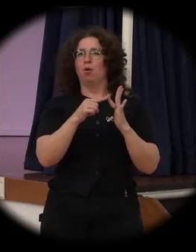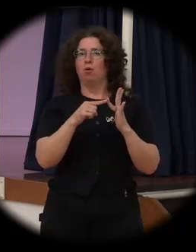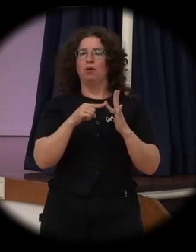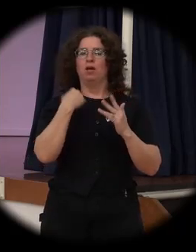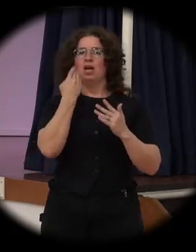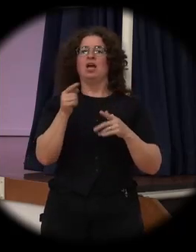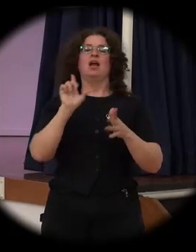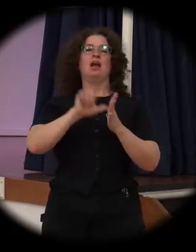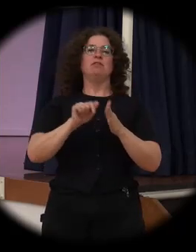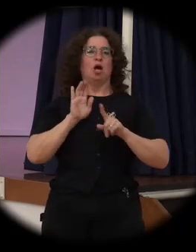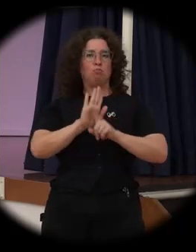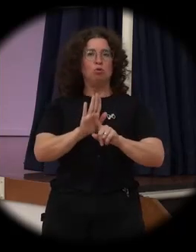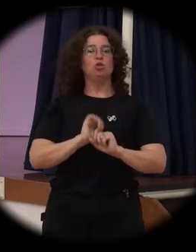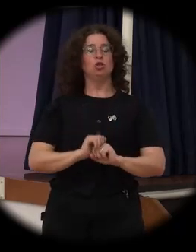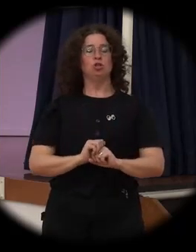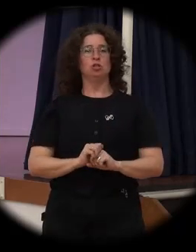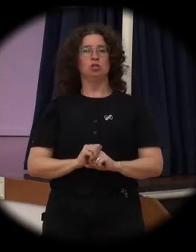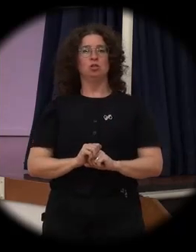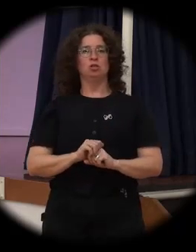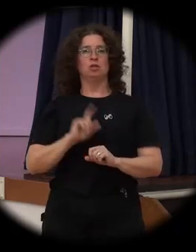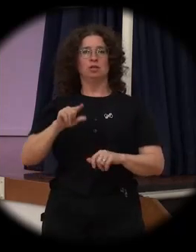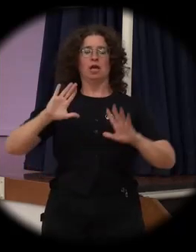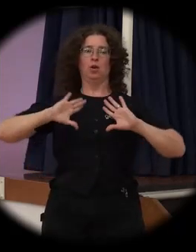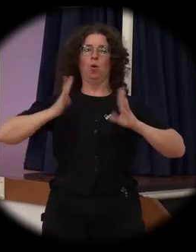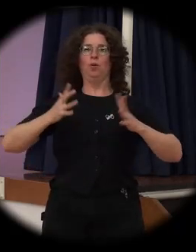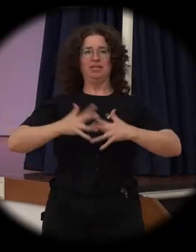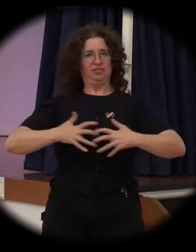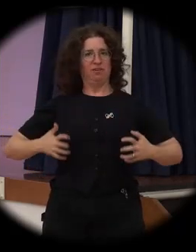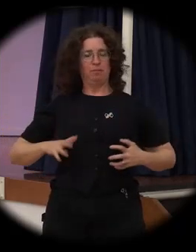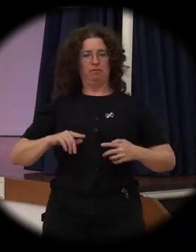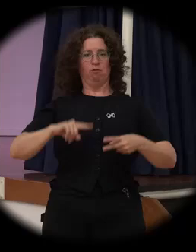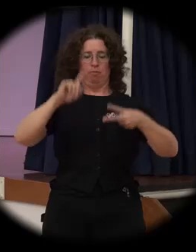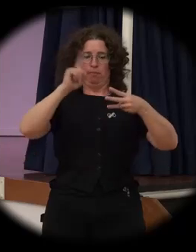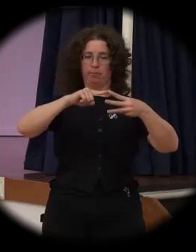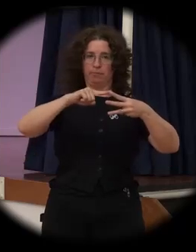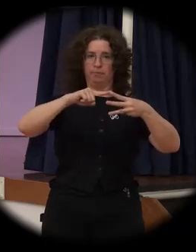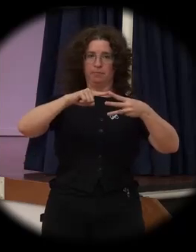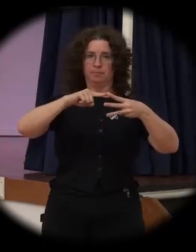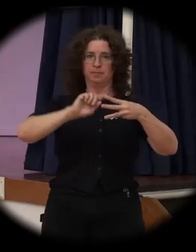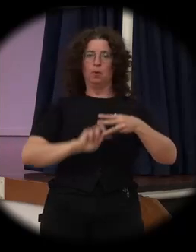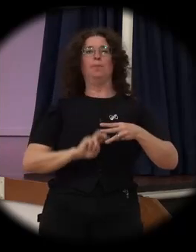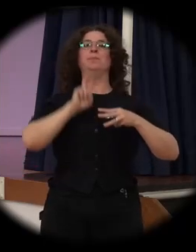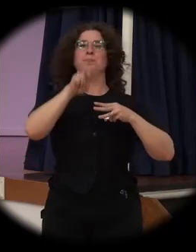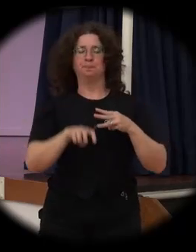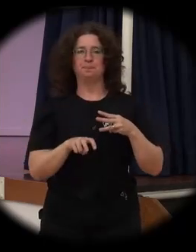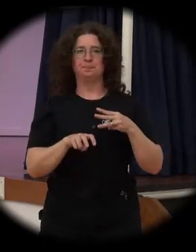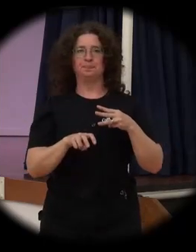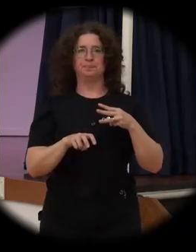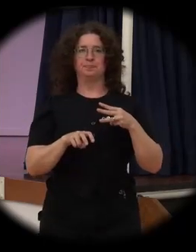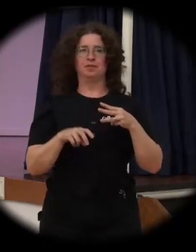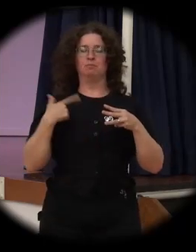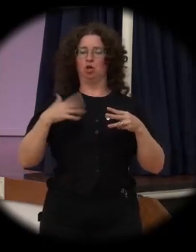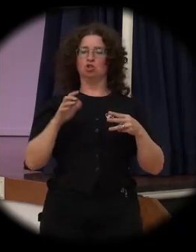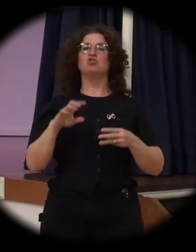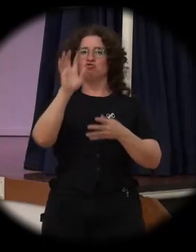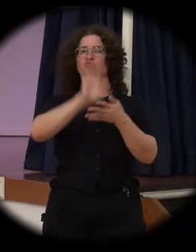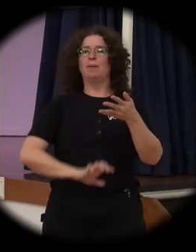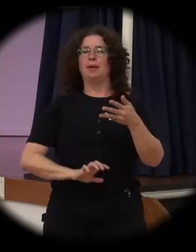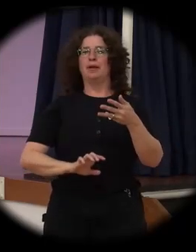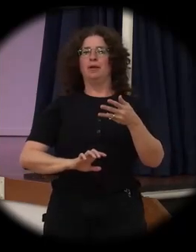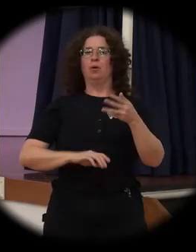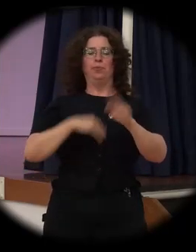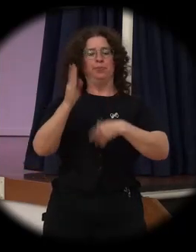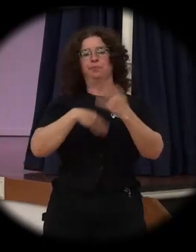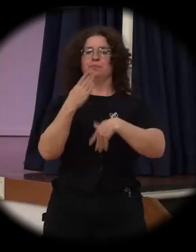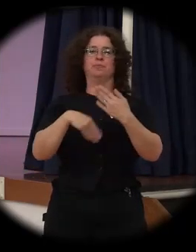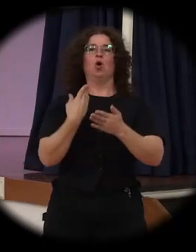push to your version control, that build automation framework from the first step will leap into action thanks to the build script, and it will run the build script on